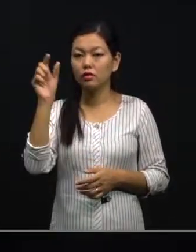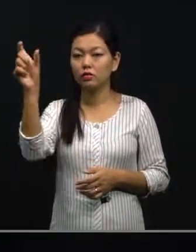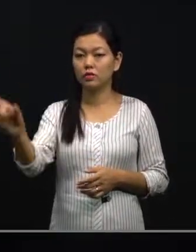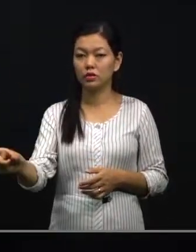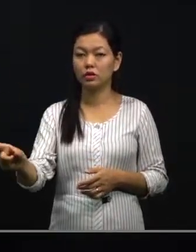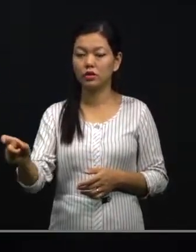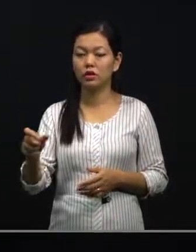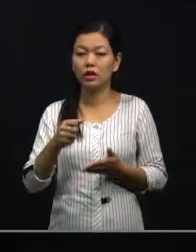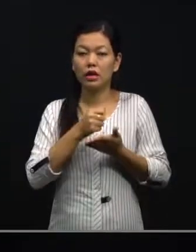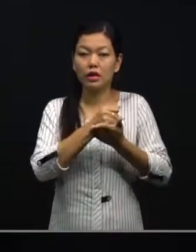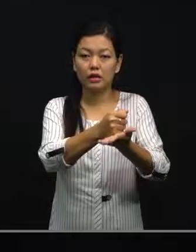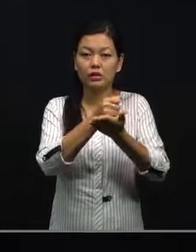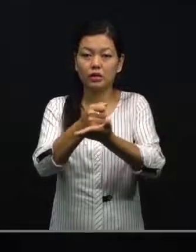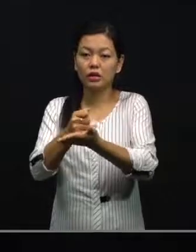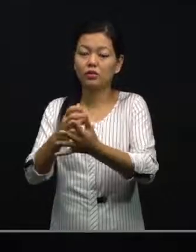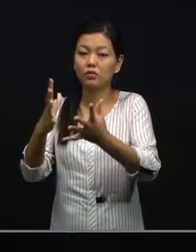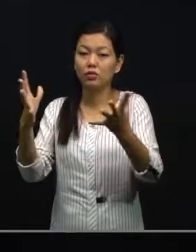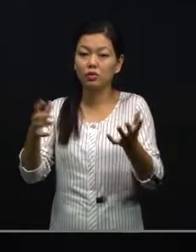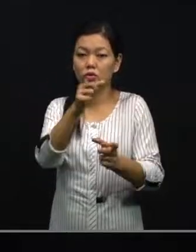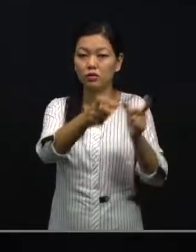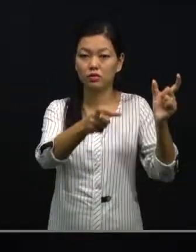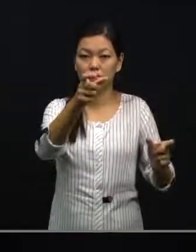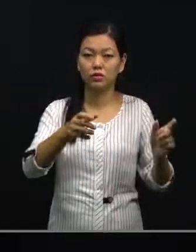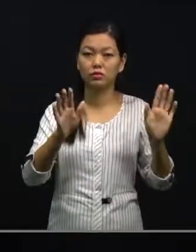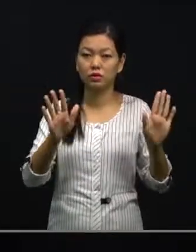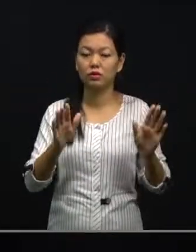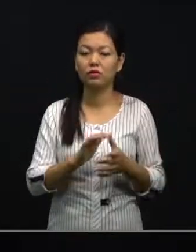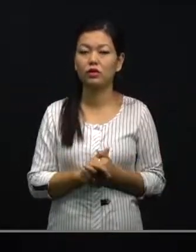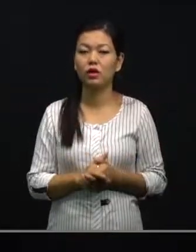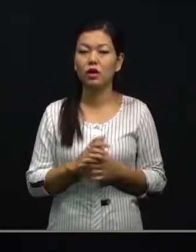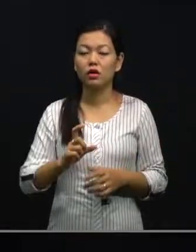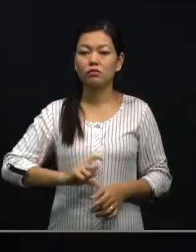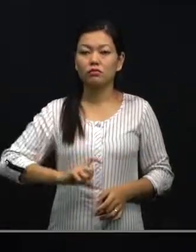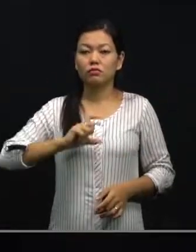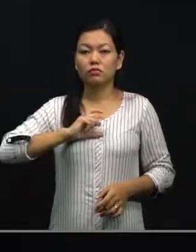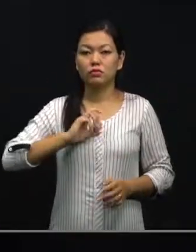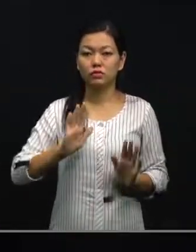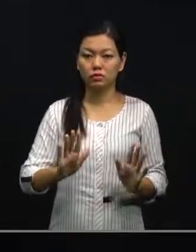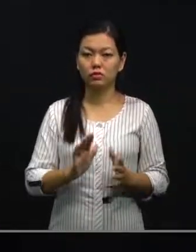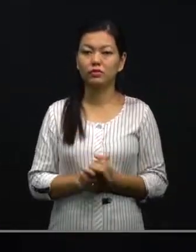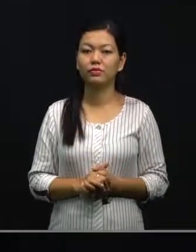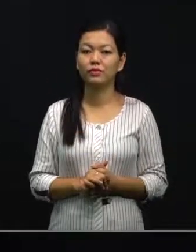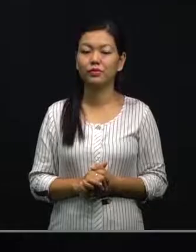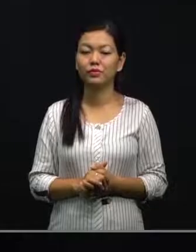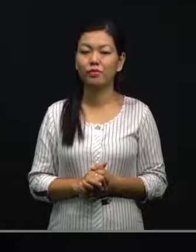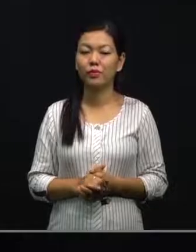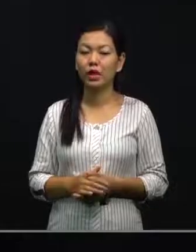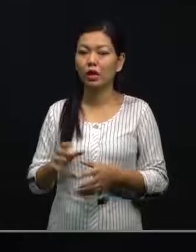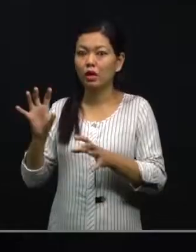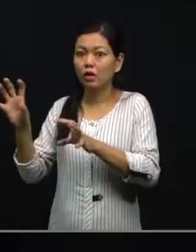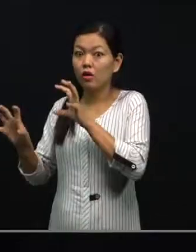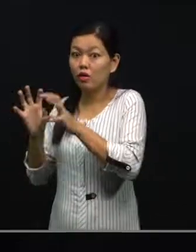She dared to go on an adventure with the ghost in order to help the ghost find redemption, you know.